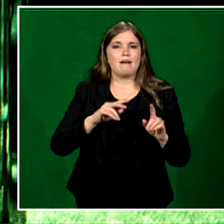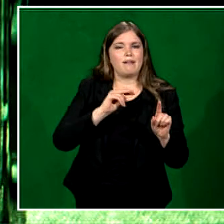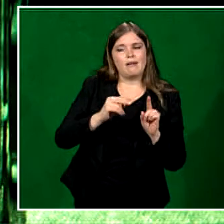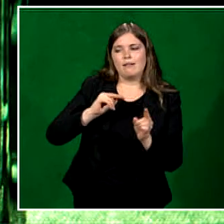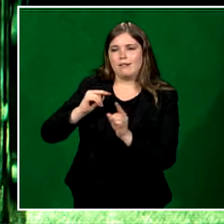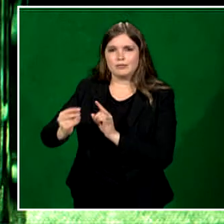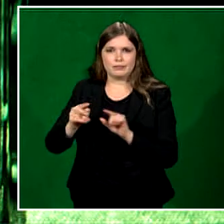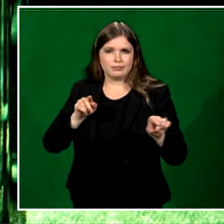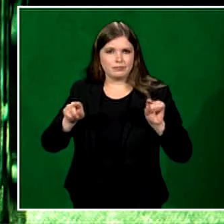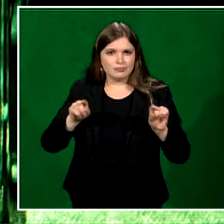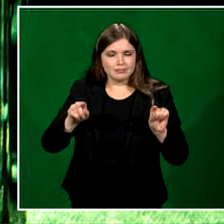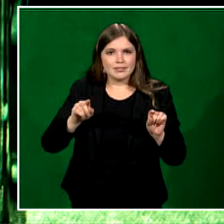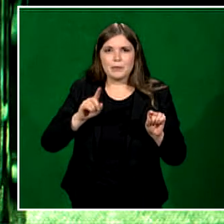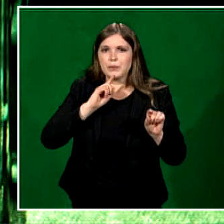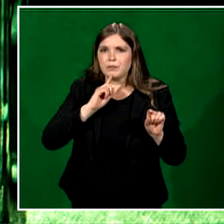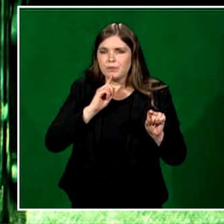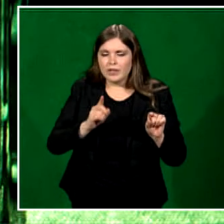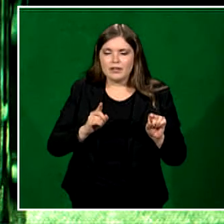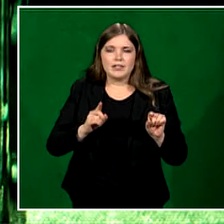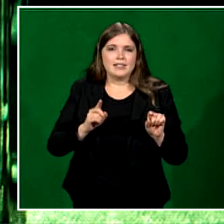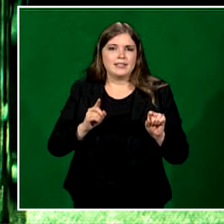that were